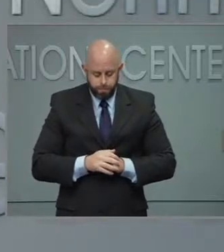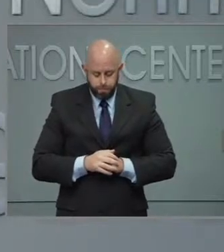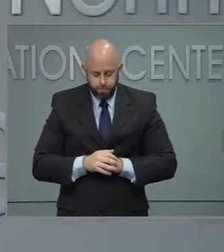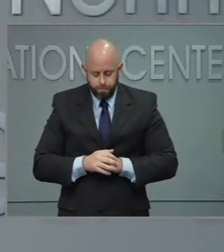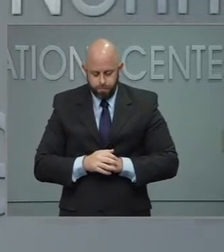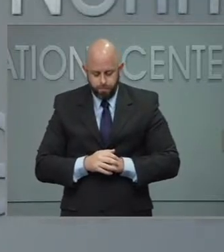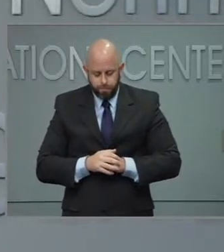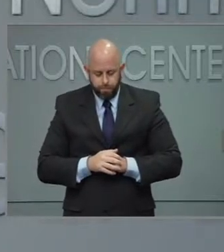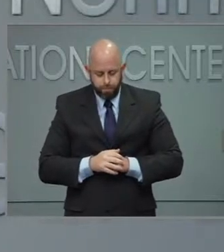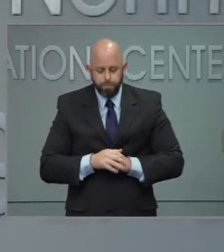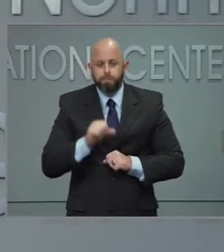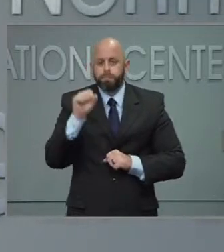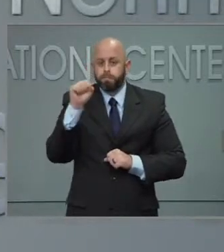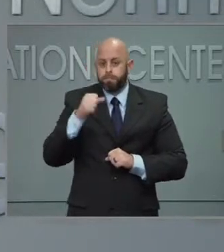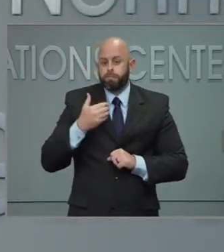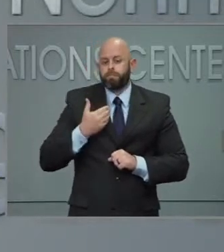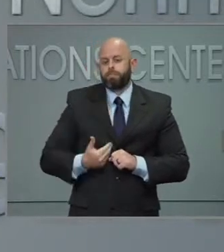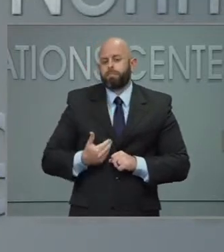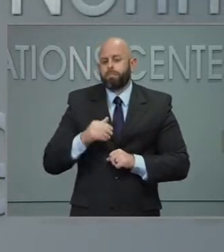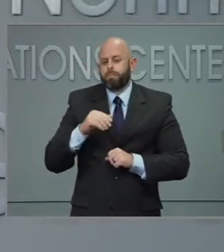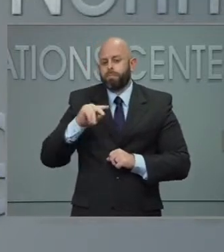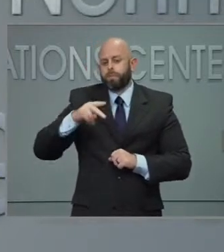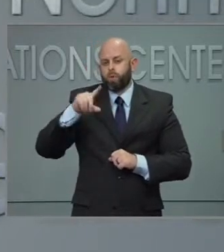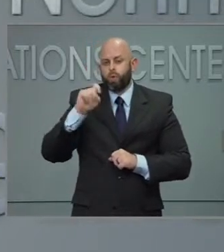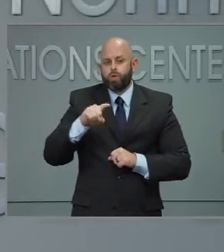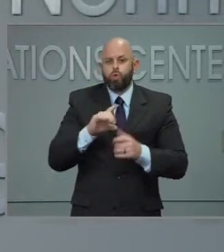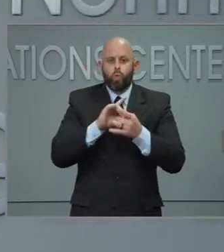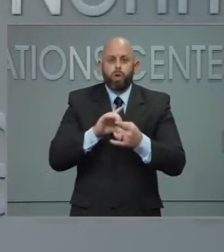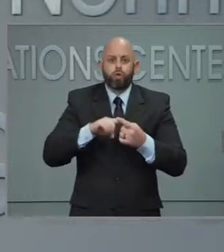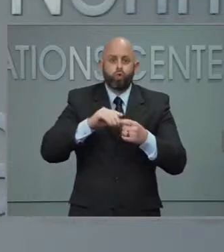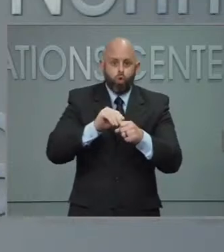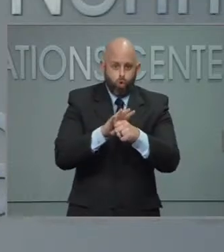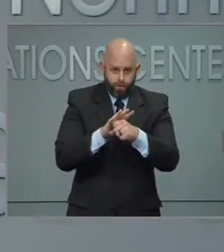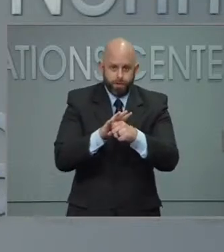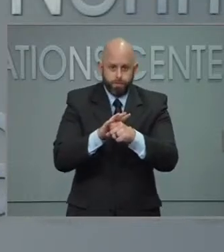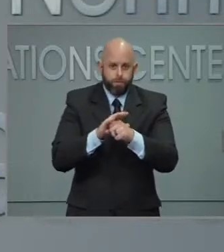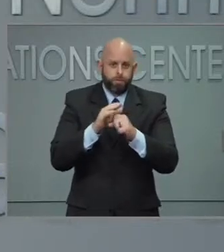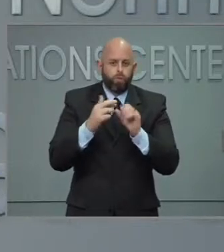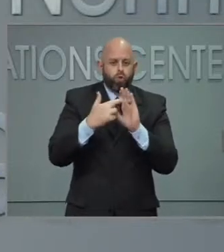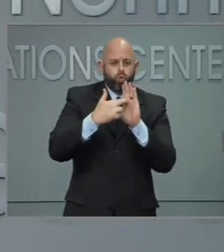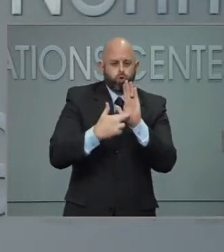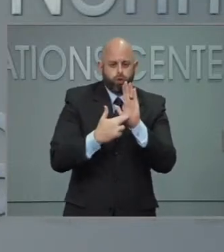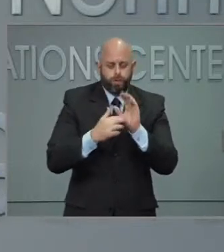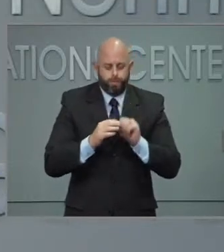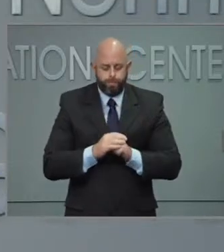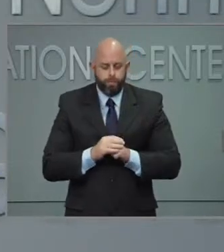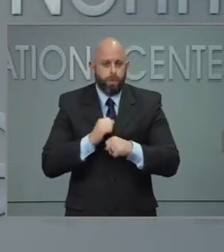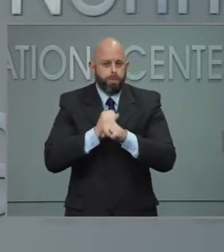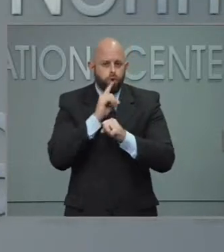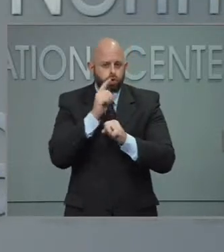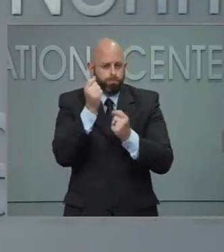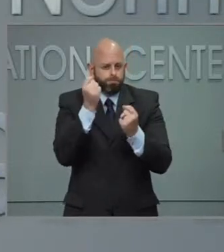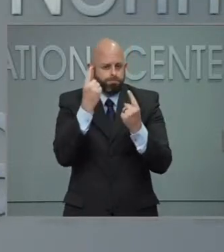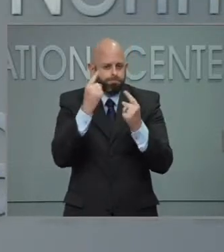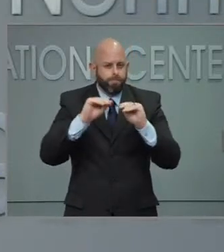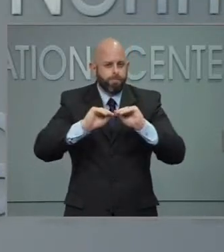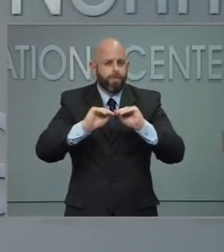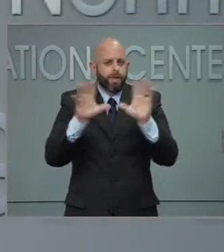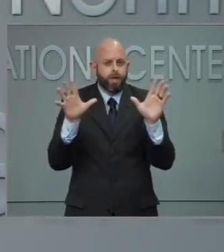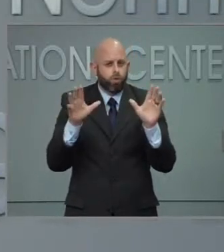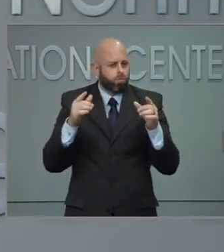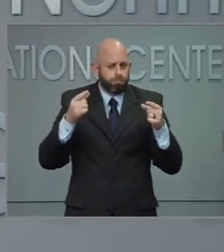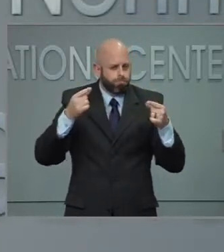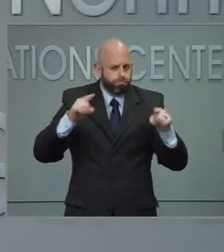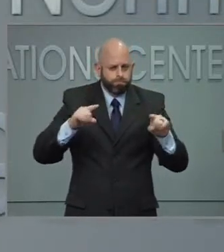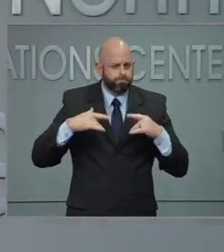Yes, if you're still able to hear me, this is related to the COVID-19 restrictions. Just so we all have some clarity about what's coming on June